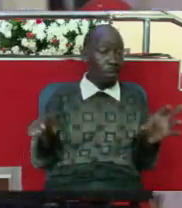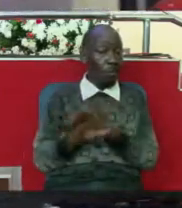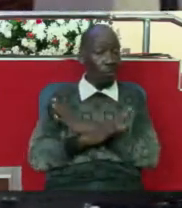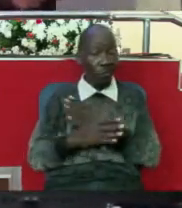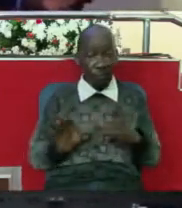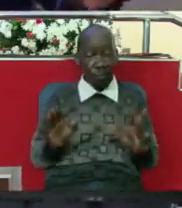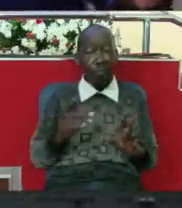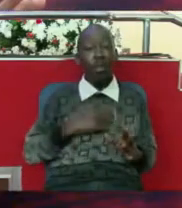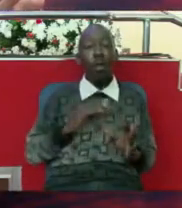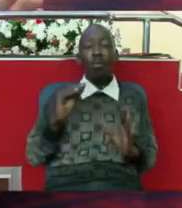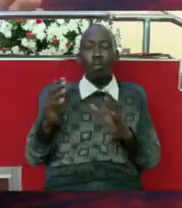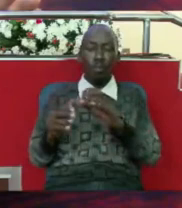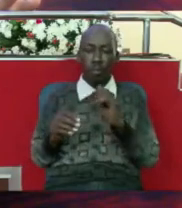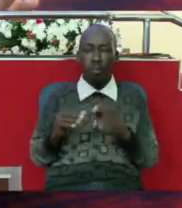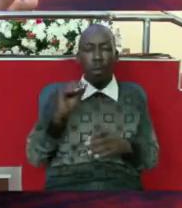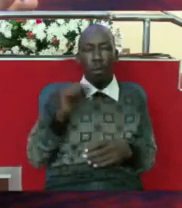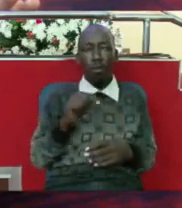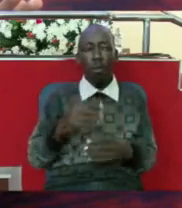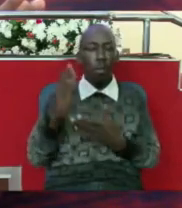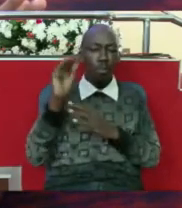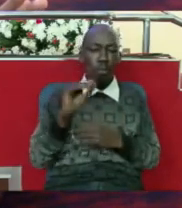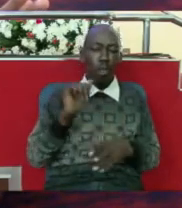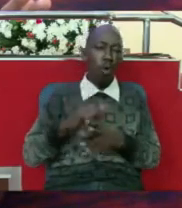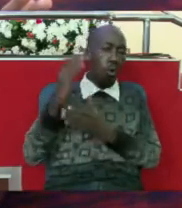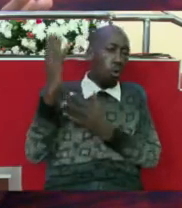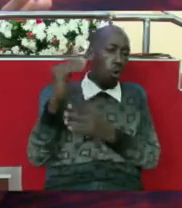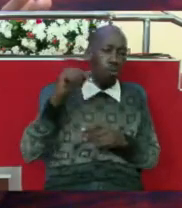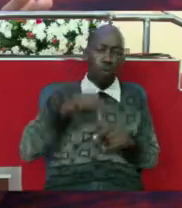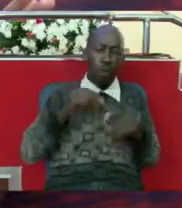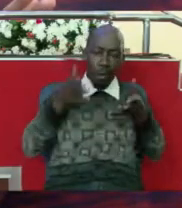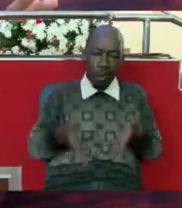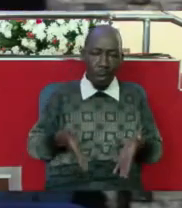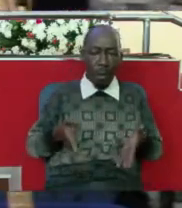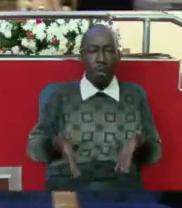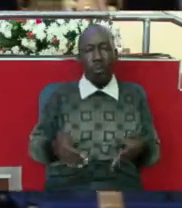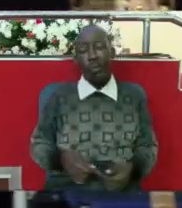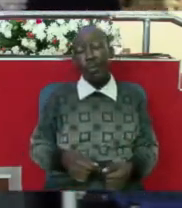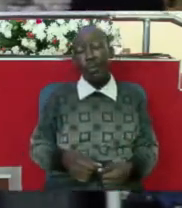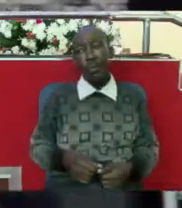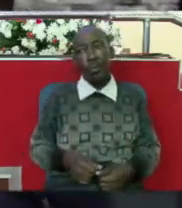going to pull that hope into now.